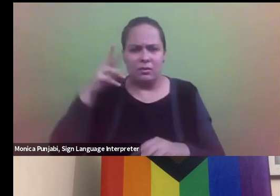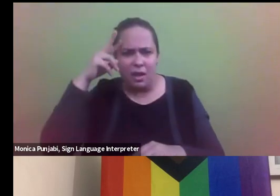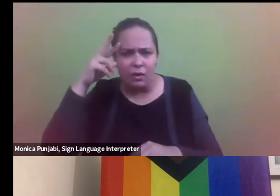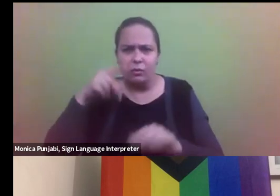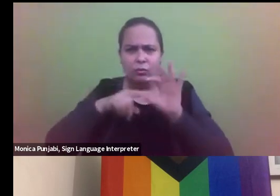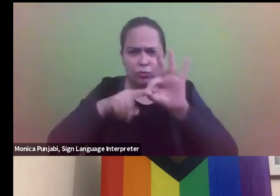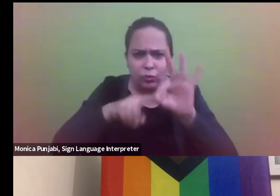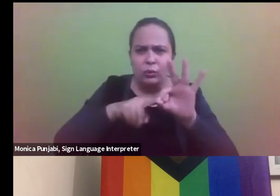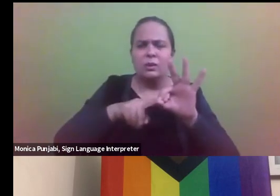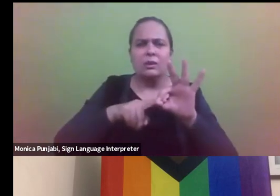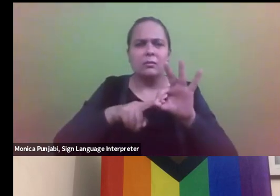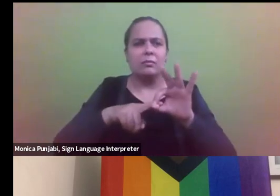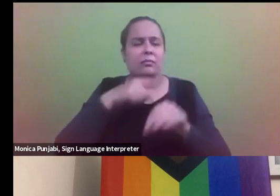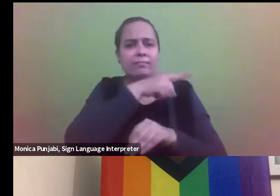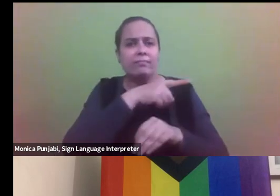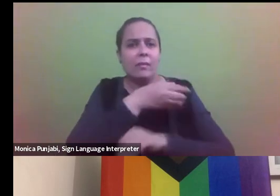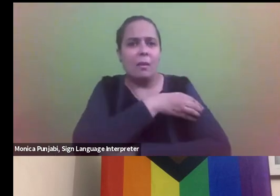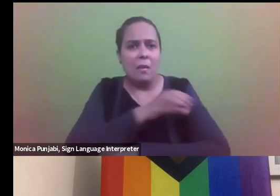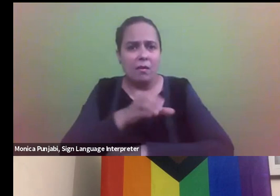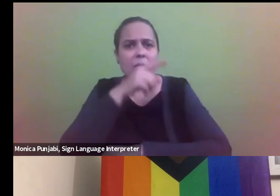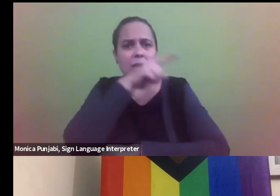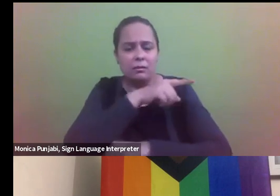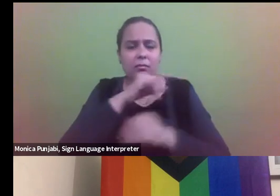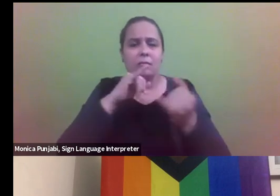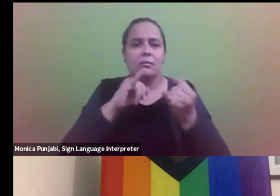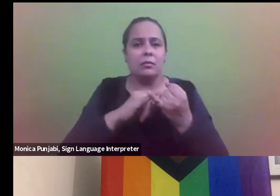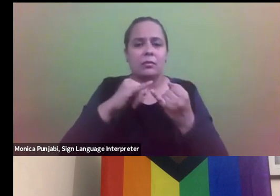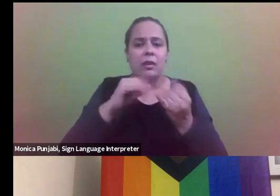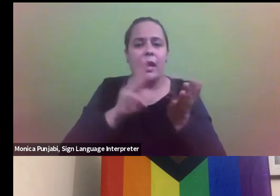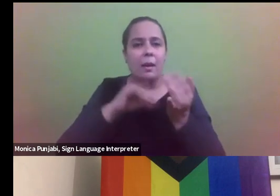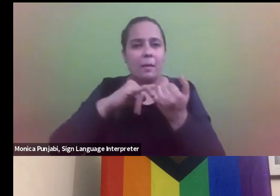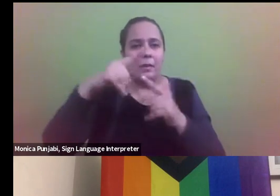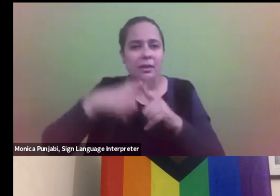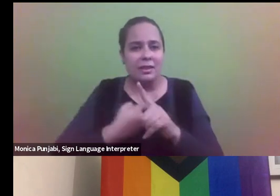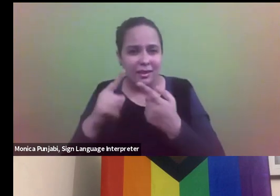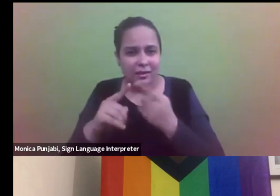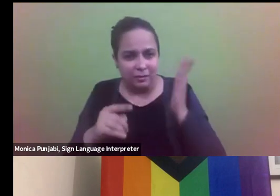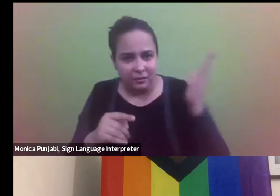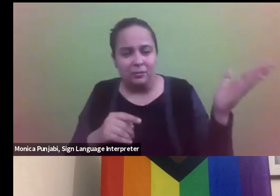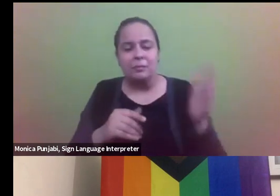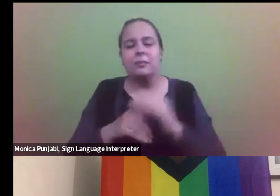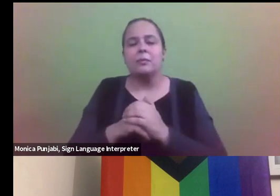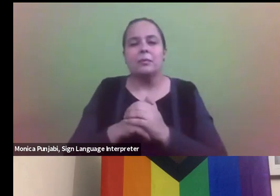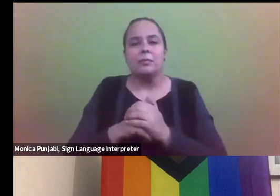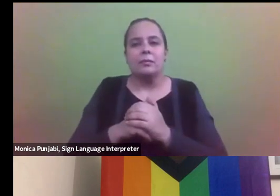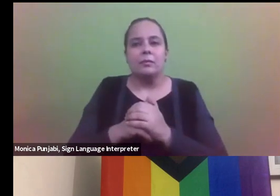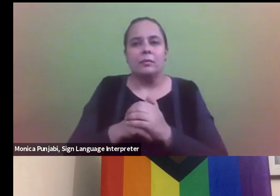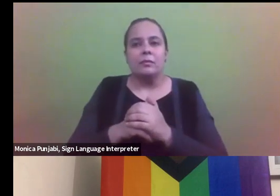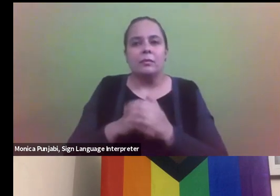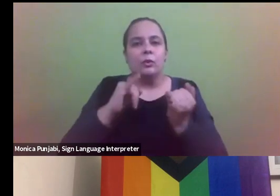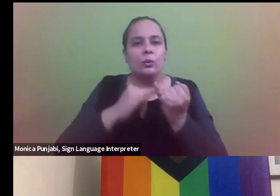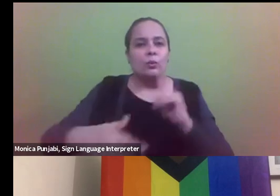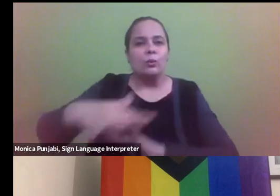issues, and really address like collective liberation, collective accessibility, and